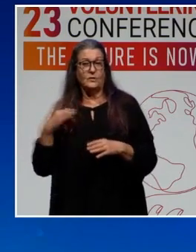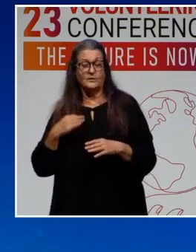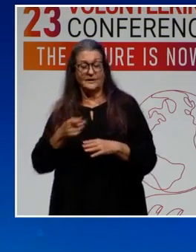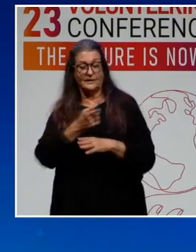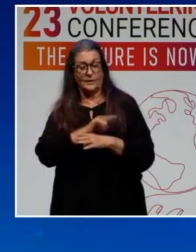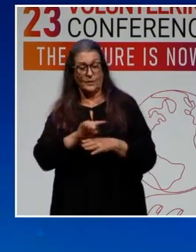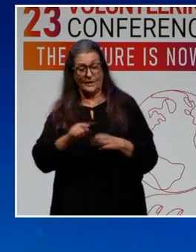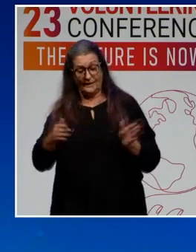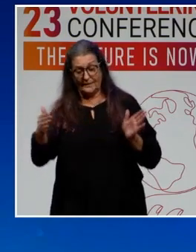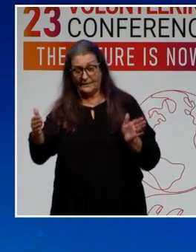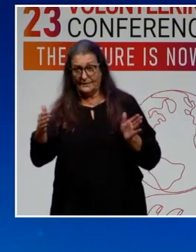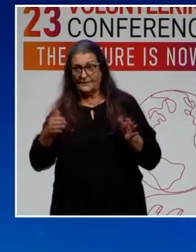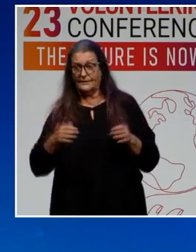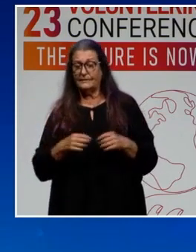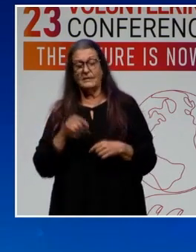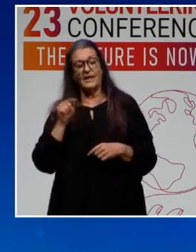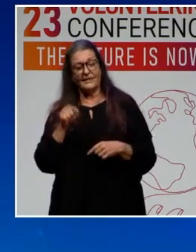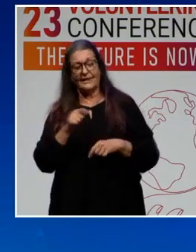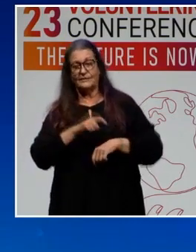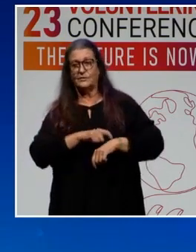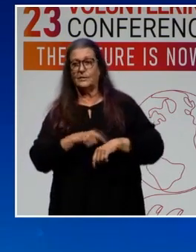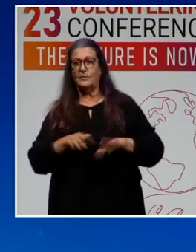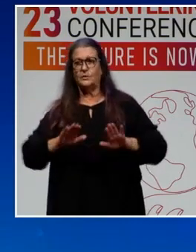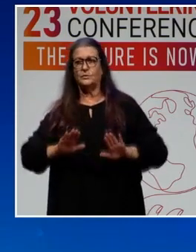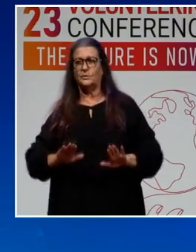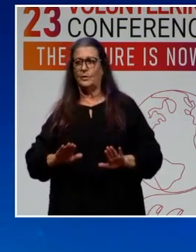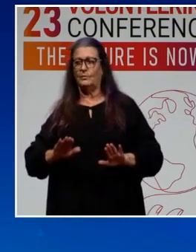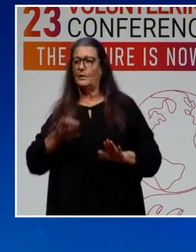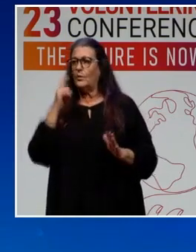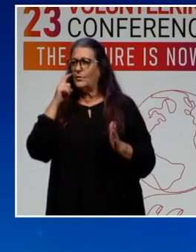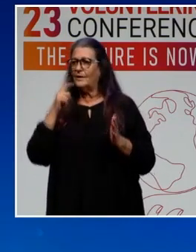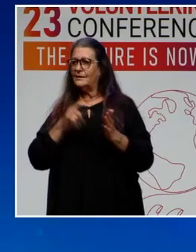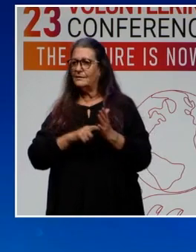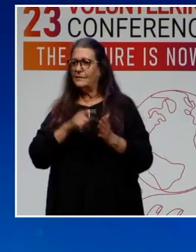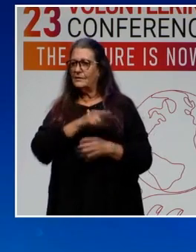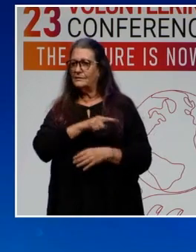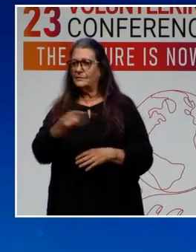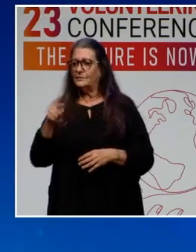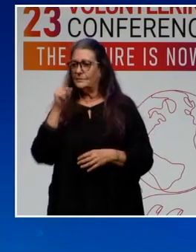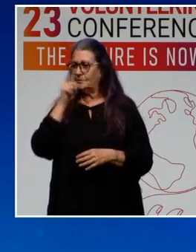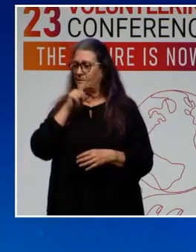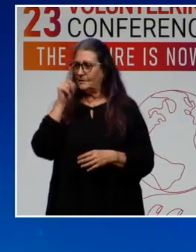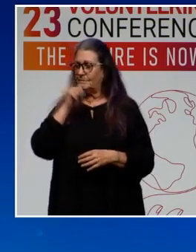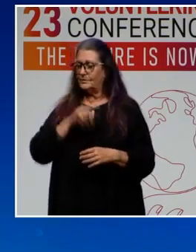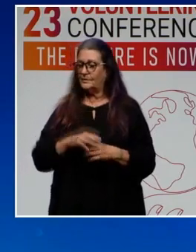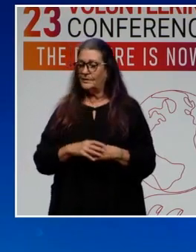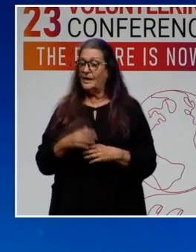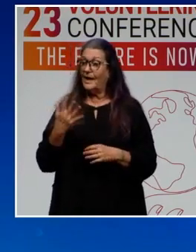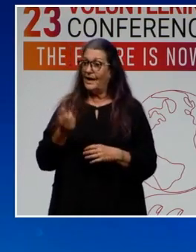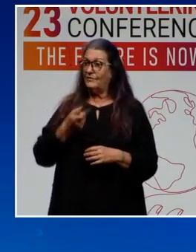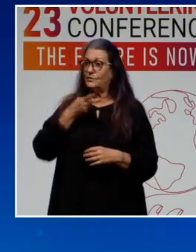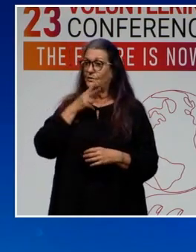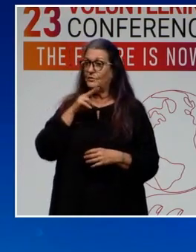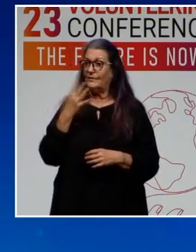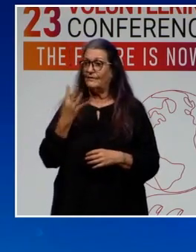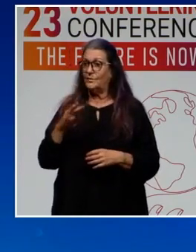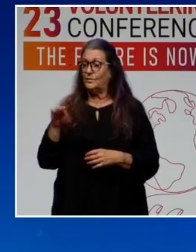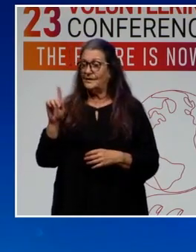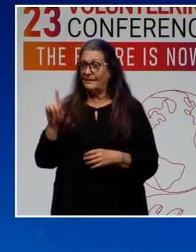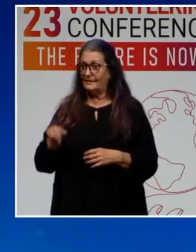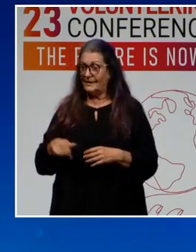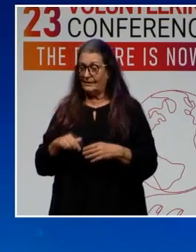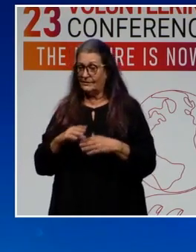and recognise the sector. So I'm also pleased to announce a grant of $240,000 over the